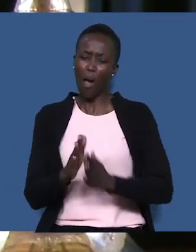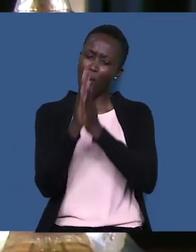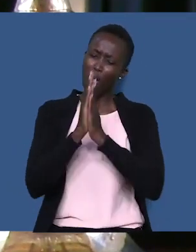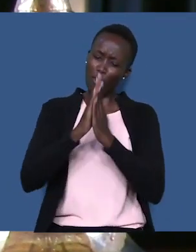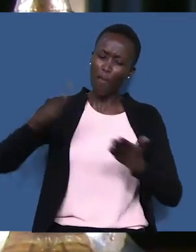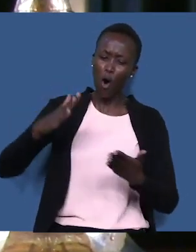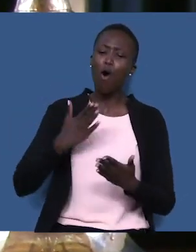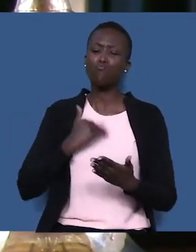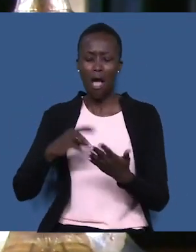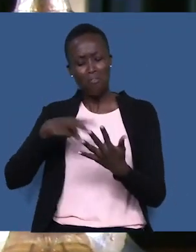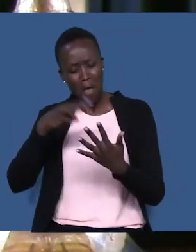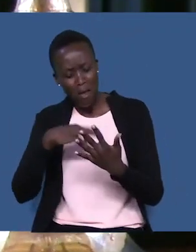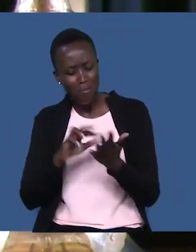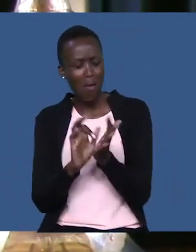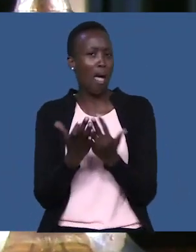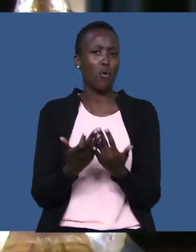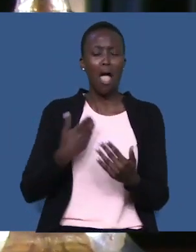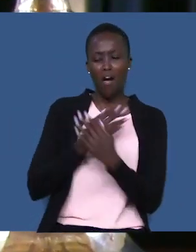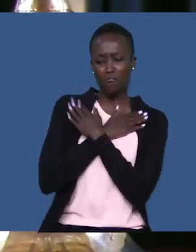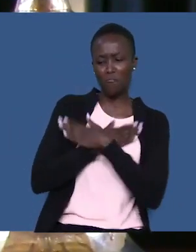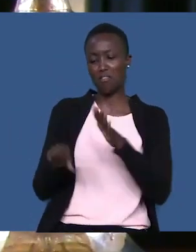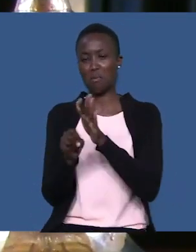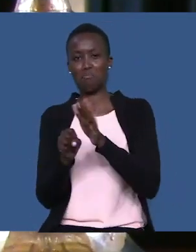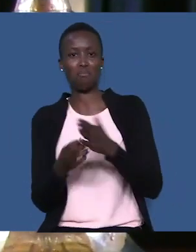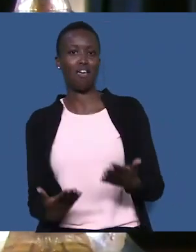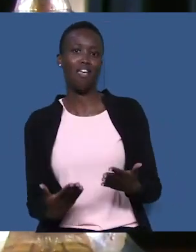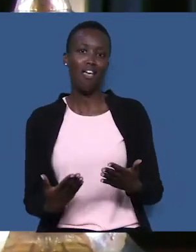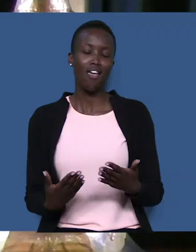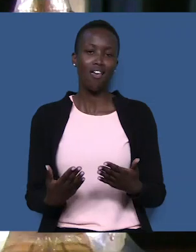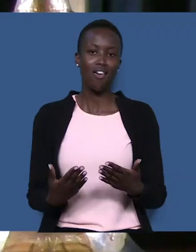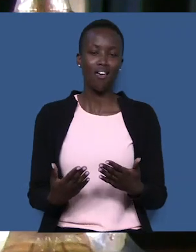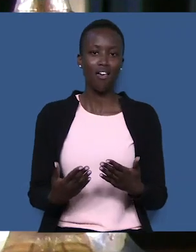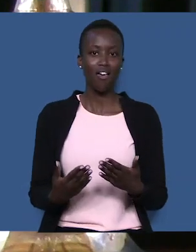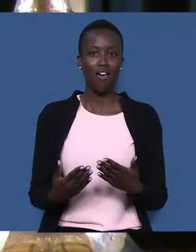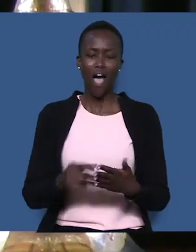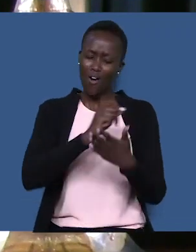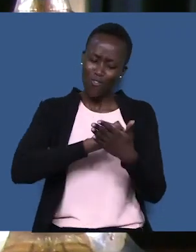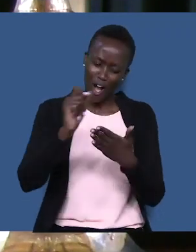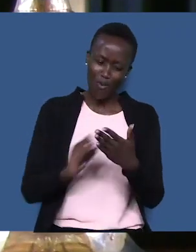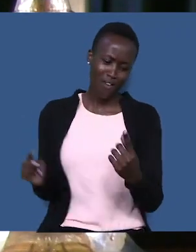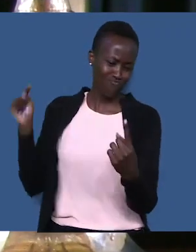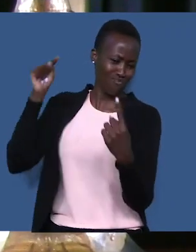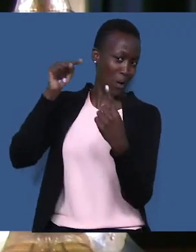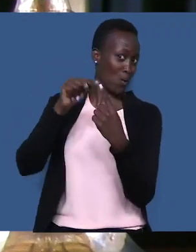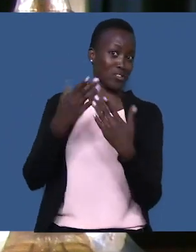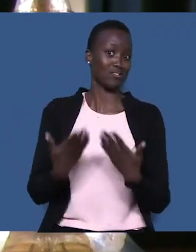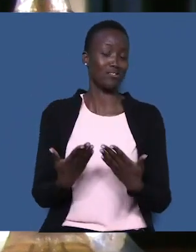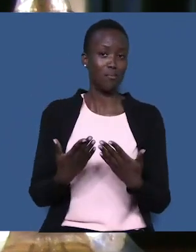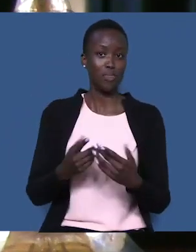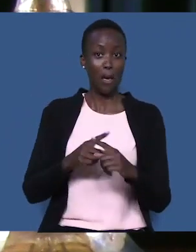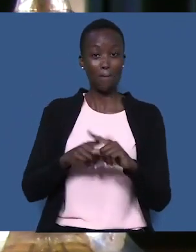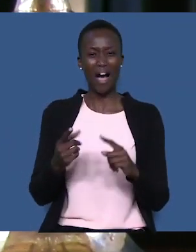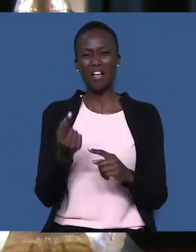Word of God. I'm going to make new friends. I'm going to be dedicated. Those are actually goals that we make.